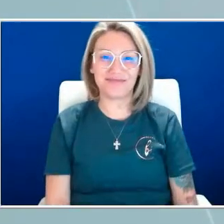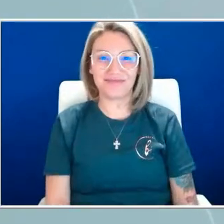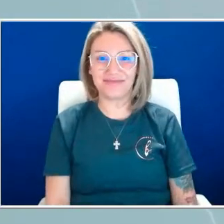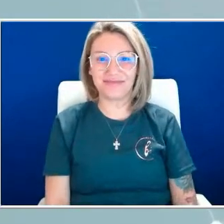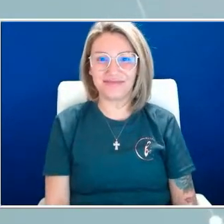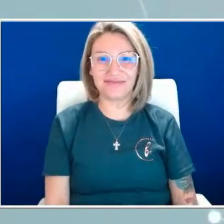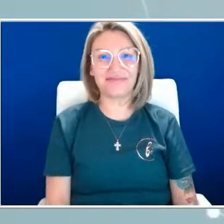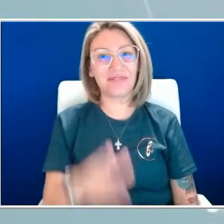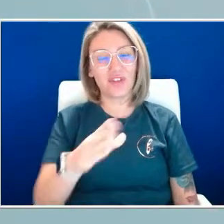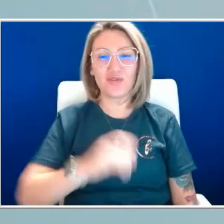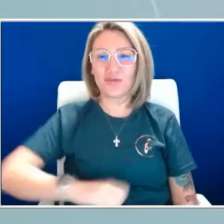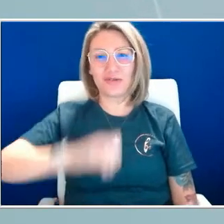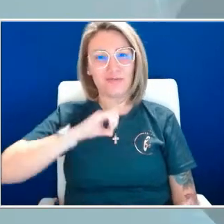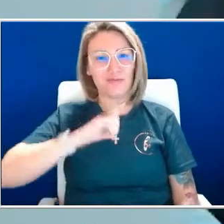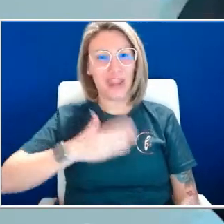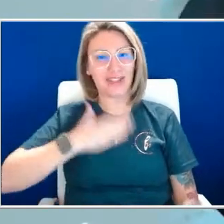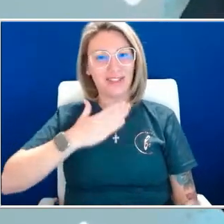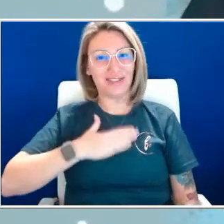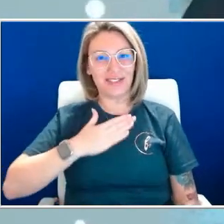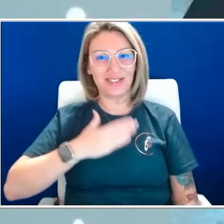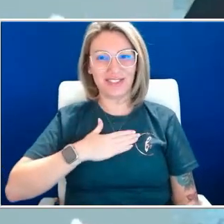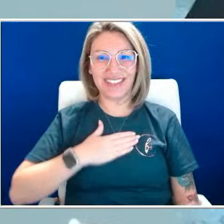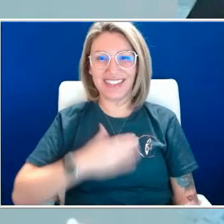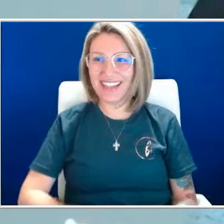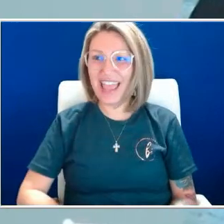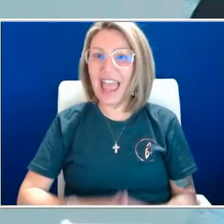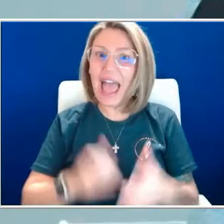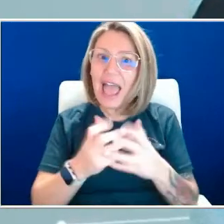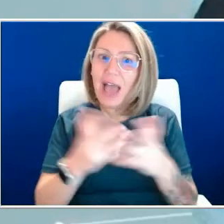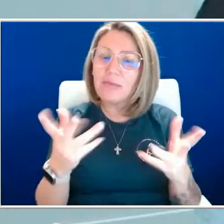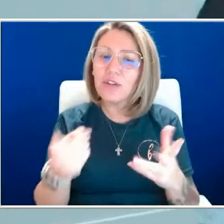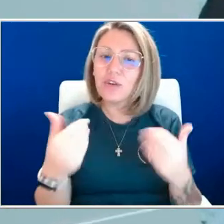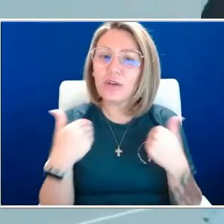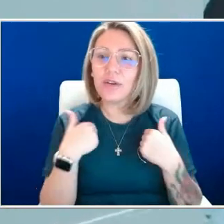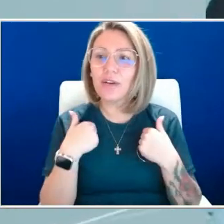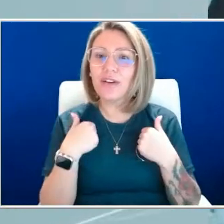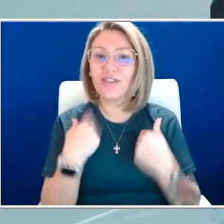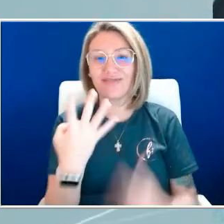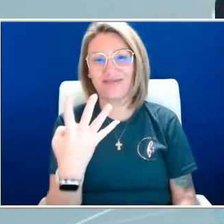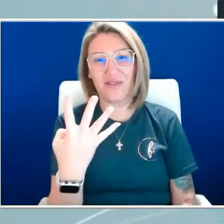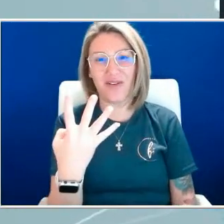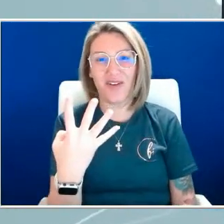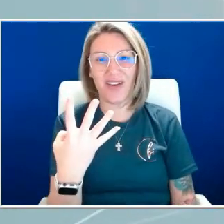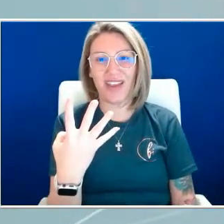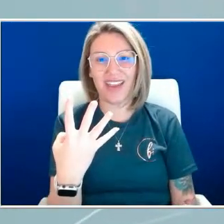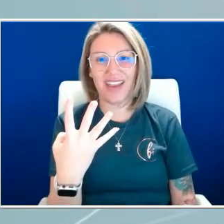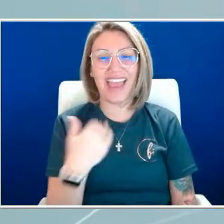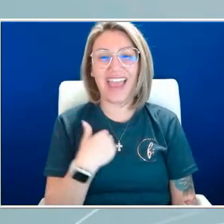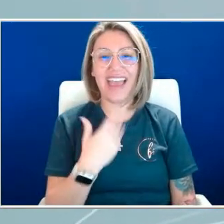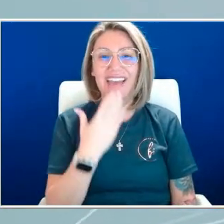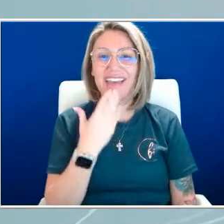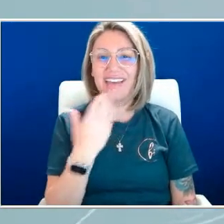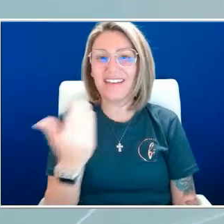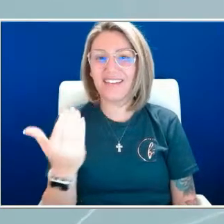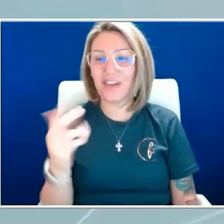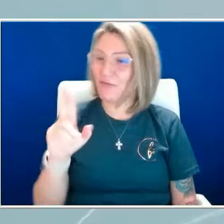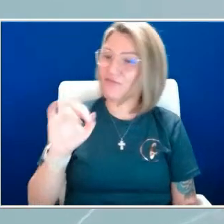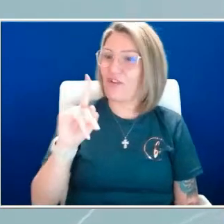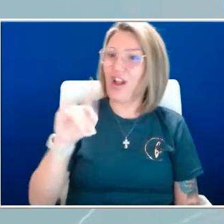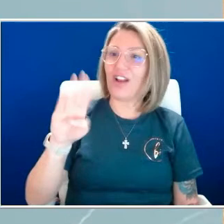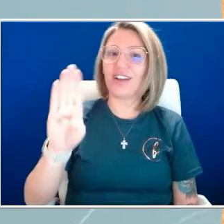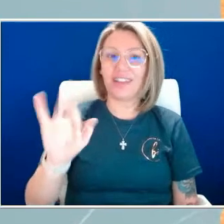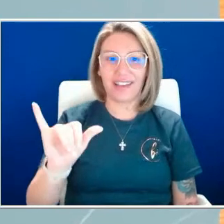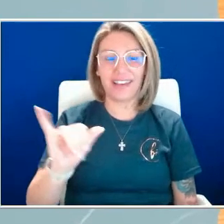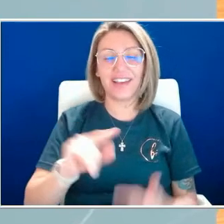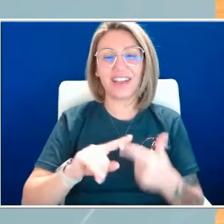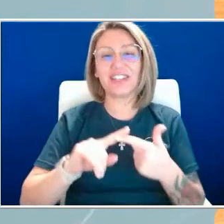know. Some of them. How many do you have? How many do you got? I have a 15-year-old Rocky, and